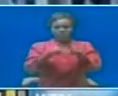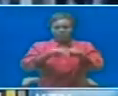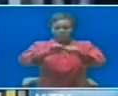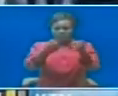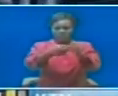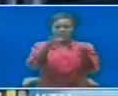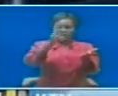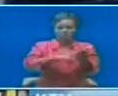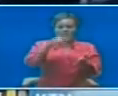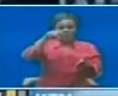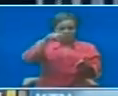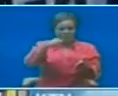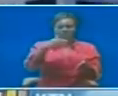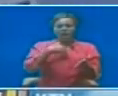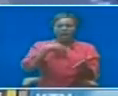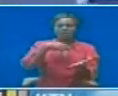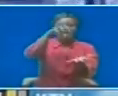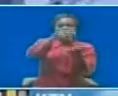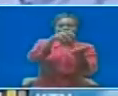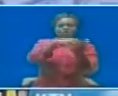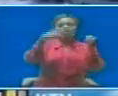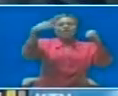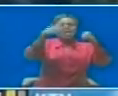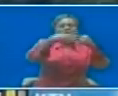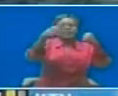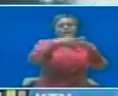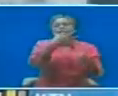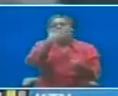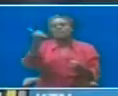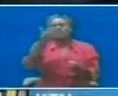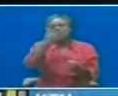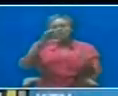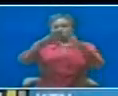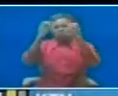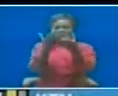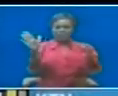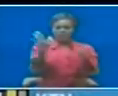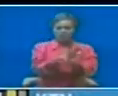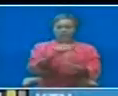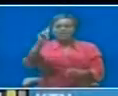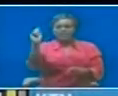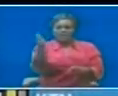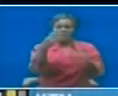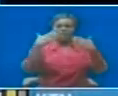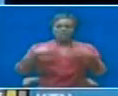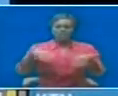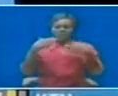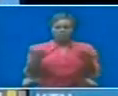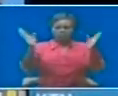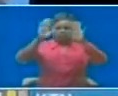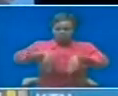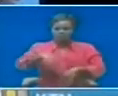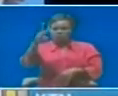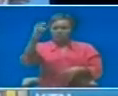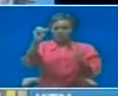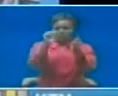After all, they occupy 8 out of the top 10 best marathoners of all time record. A Kenyan athlete yet again shattered the world record at the